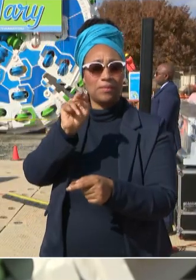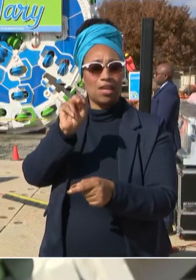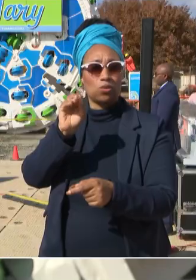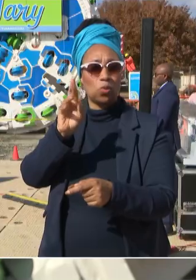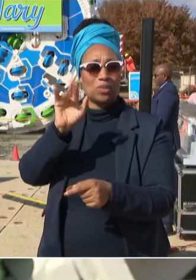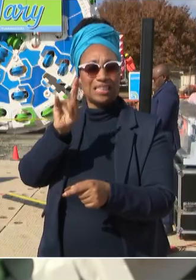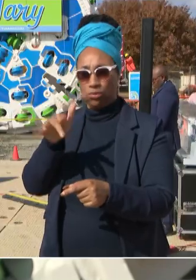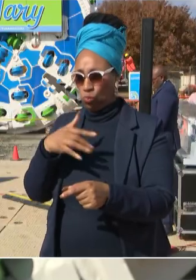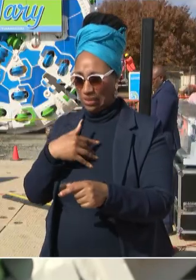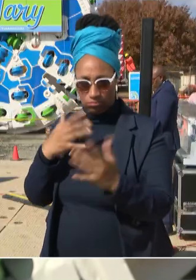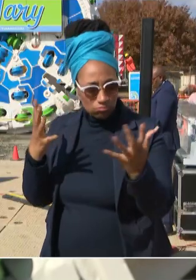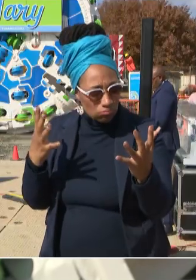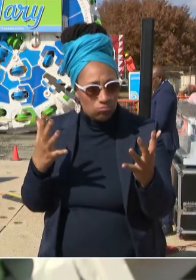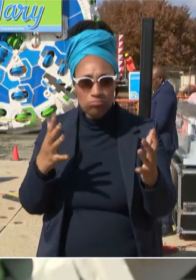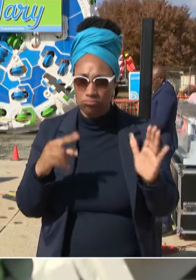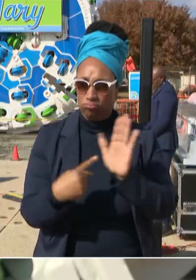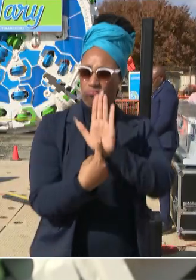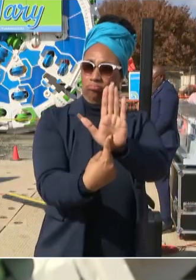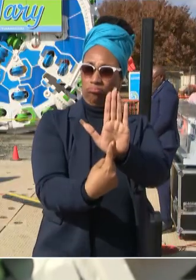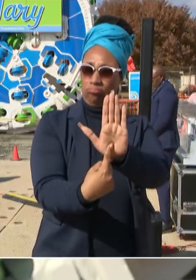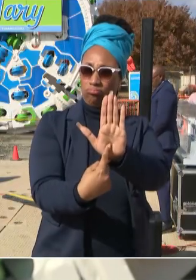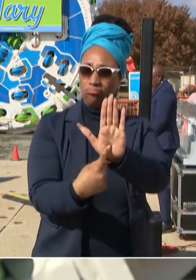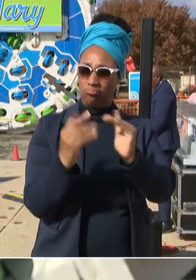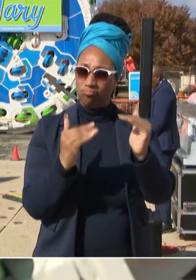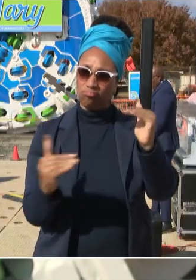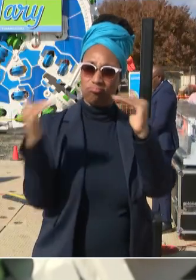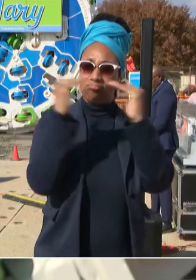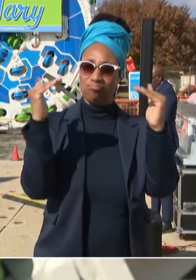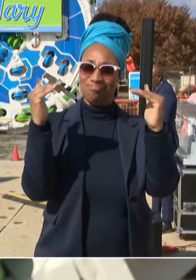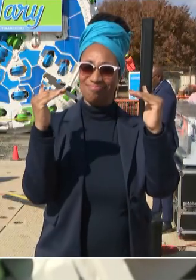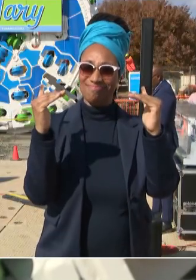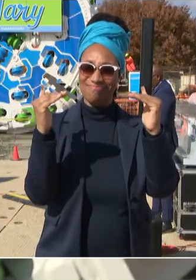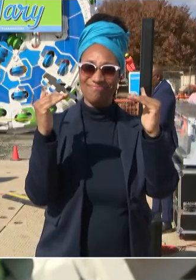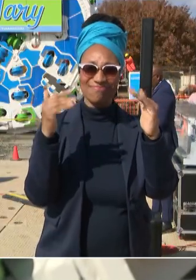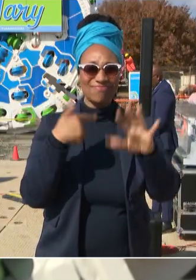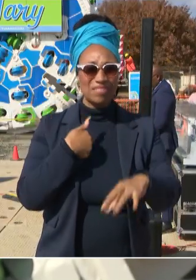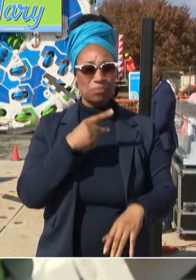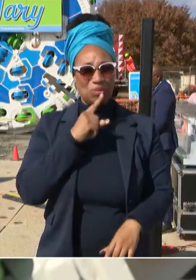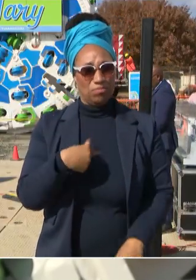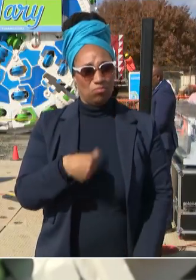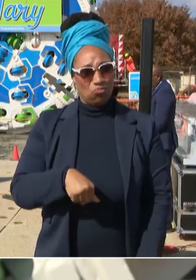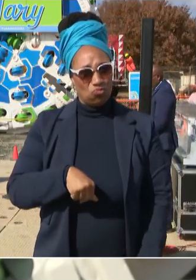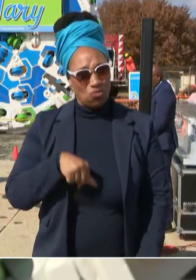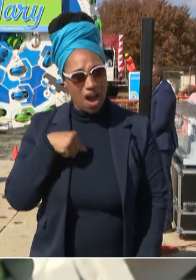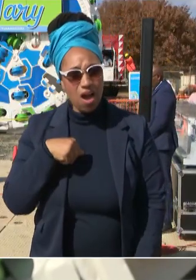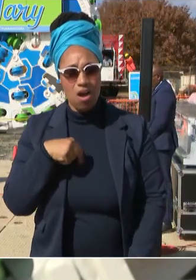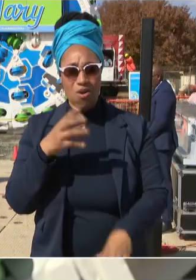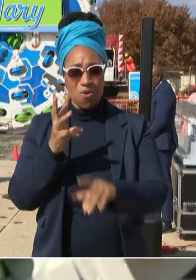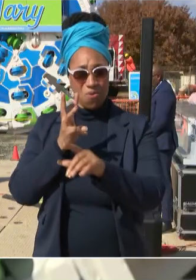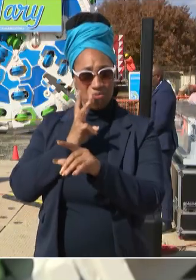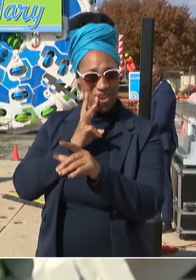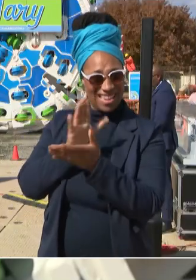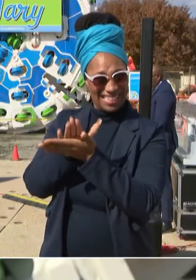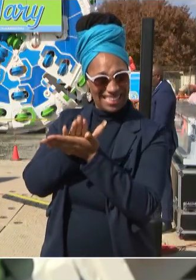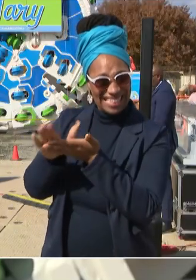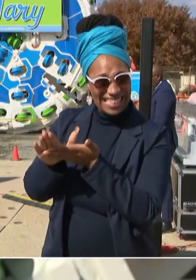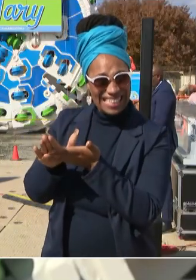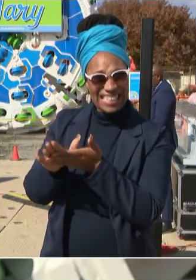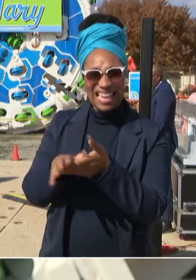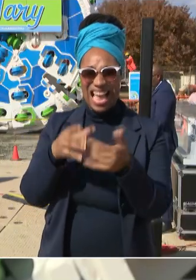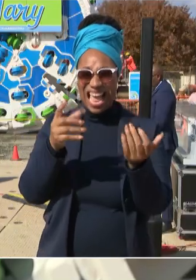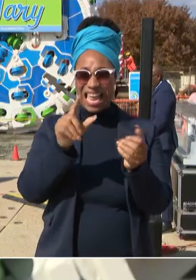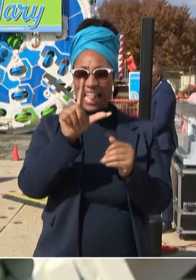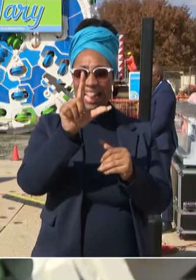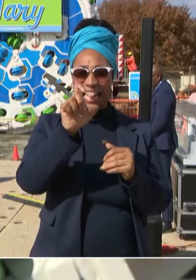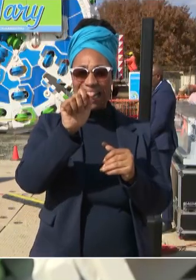that DC Water is delivering for district residents, from cleaner rivers to removing lead service lines and making a commitment